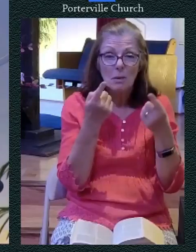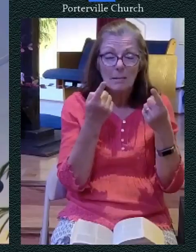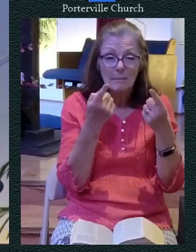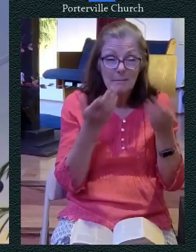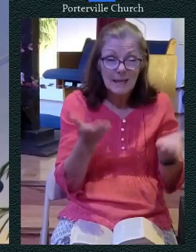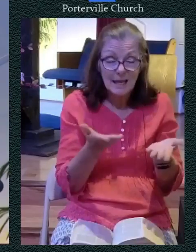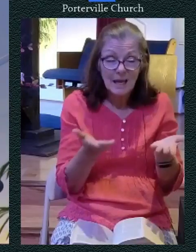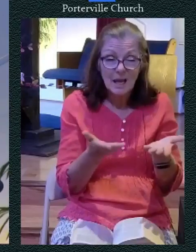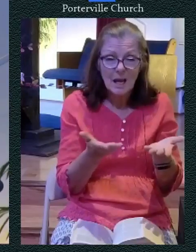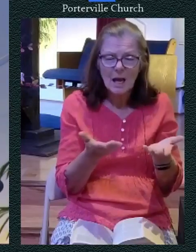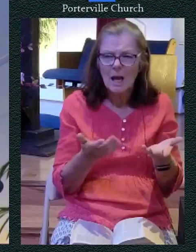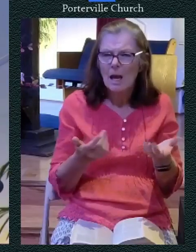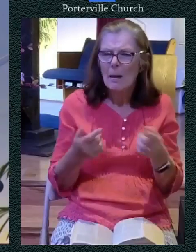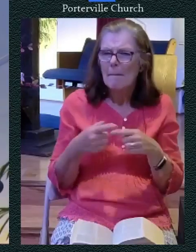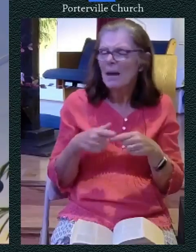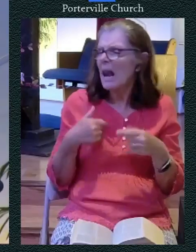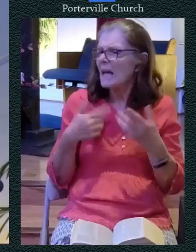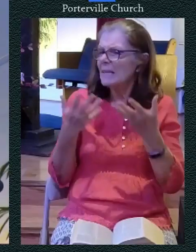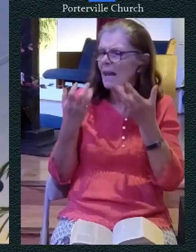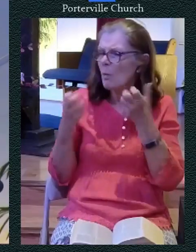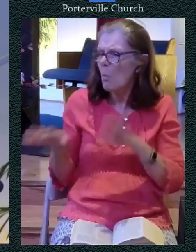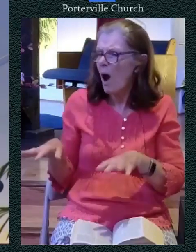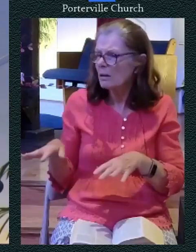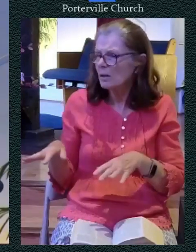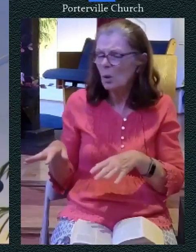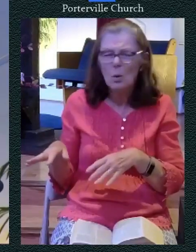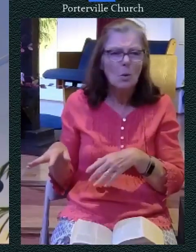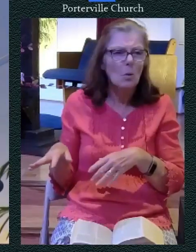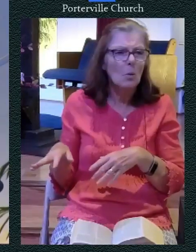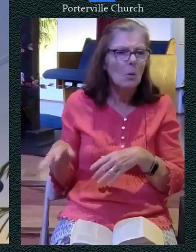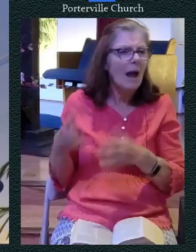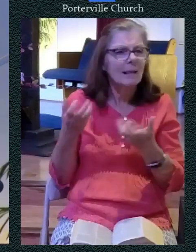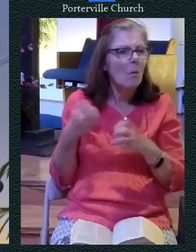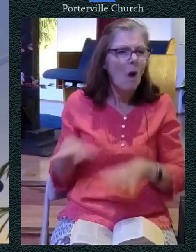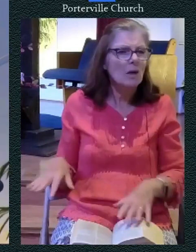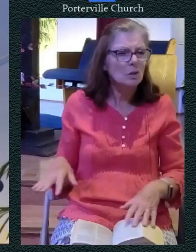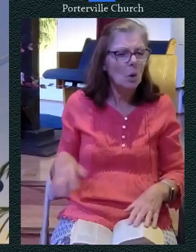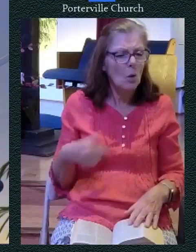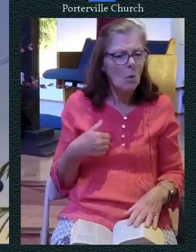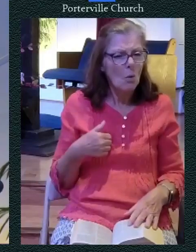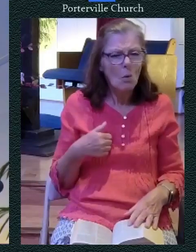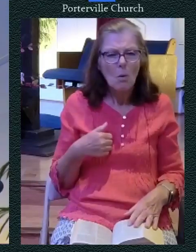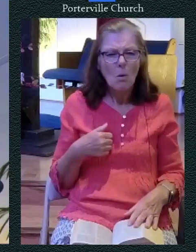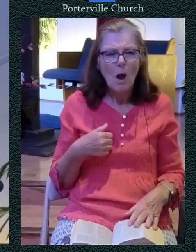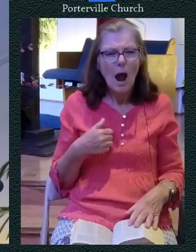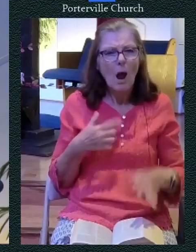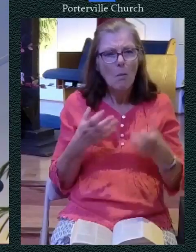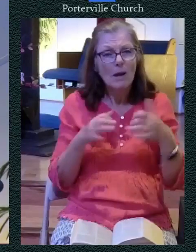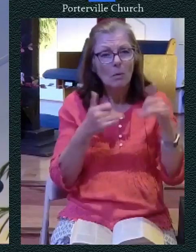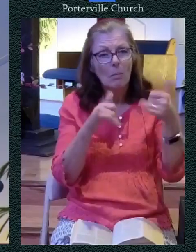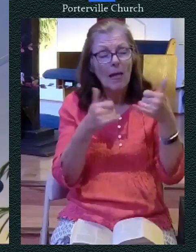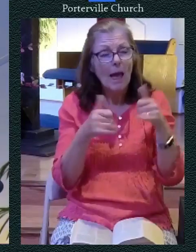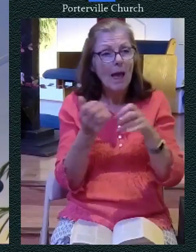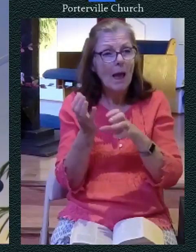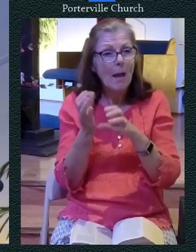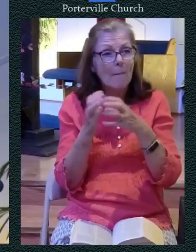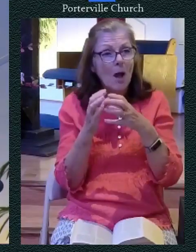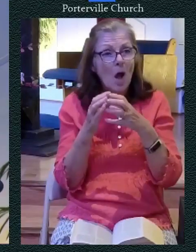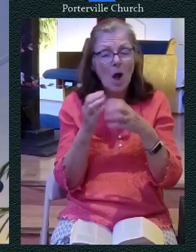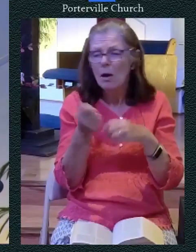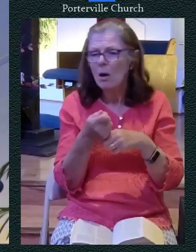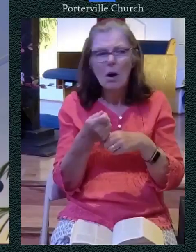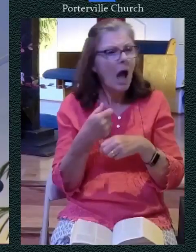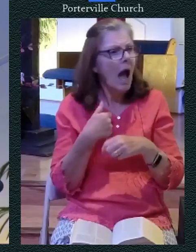I didn't want to put the ball and the bat away. I was willful. I felt inside, I don't want